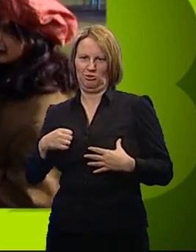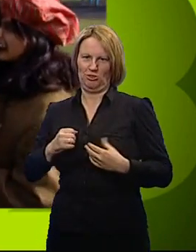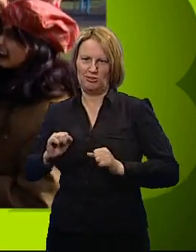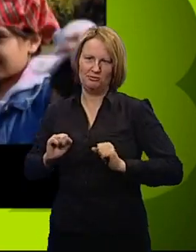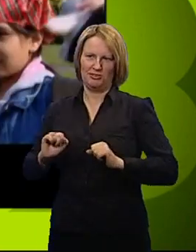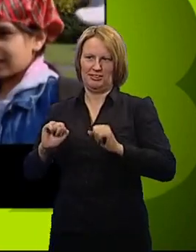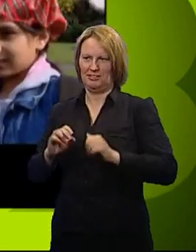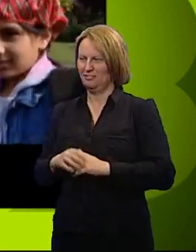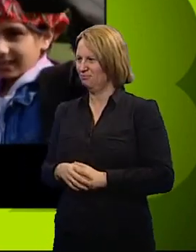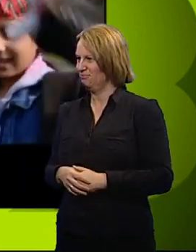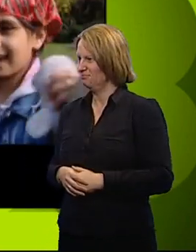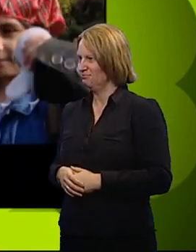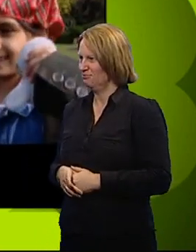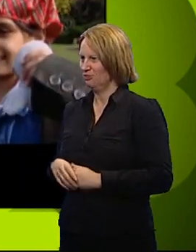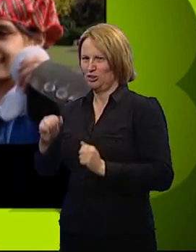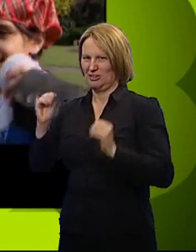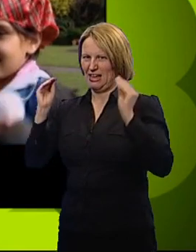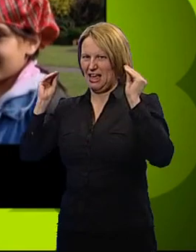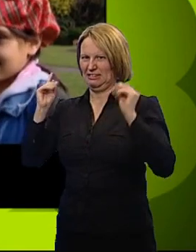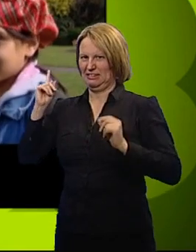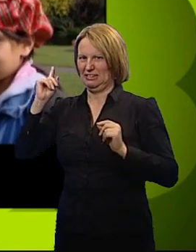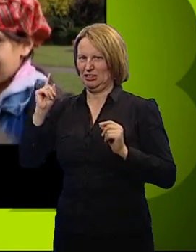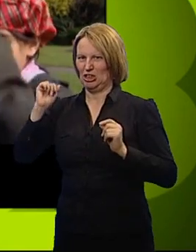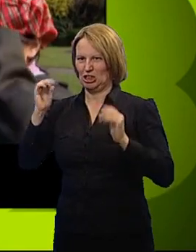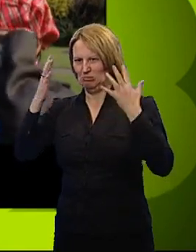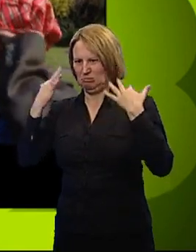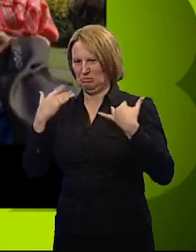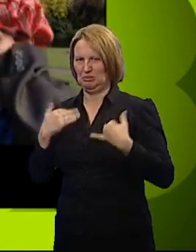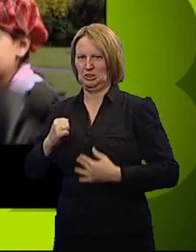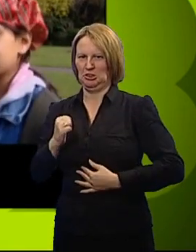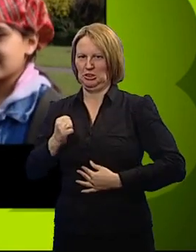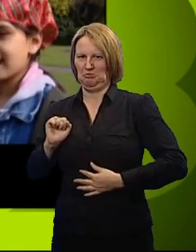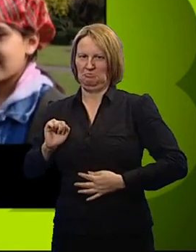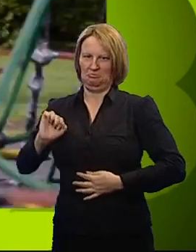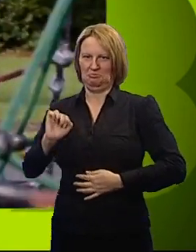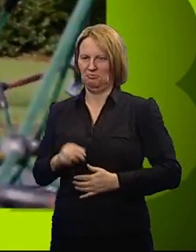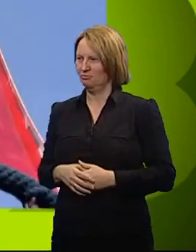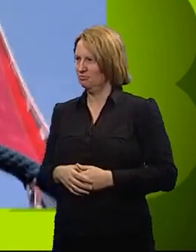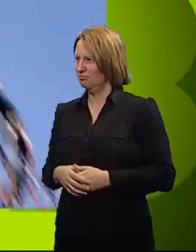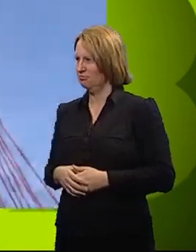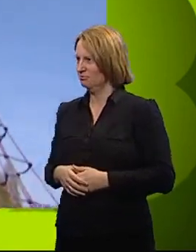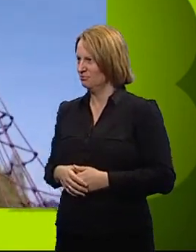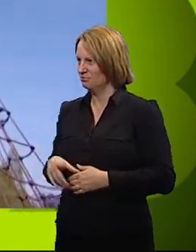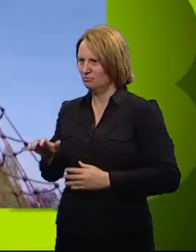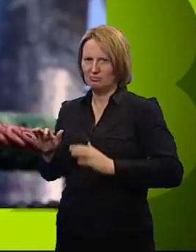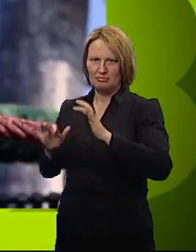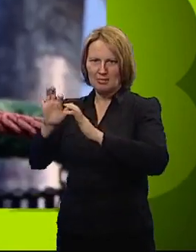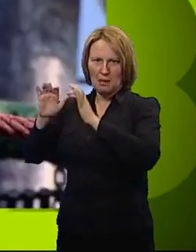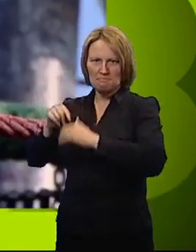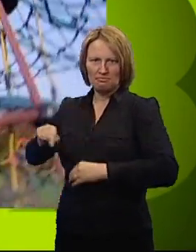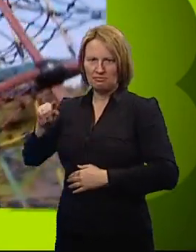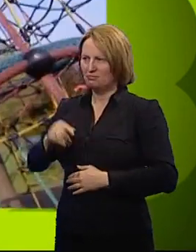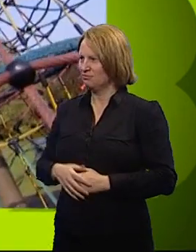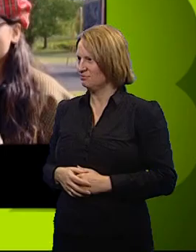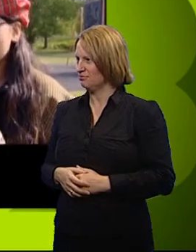of Scotland thing. I think it's a Scottish hat because it's kind of like got Scottish patterns on it. I see something in that climbing thing. Look, it's a